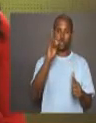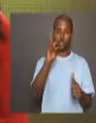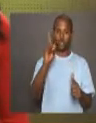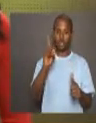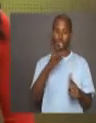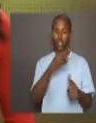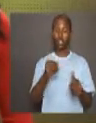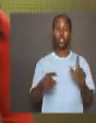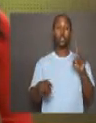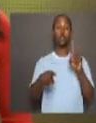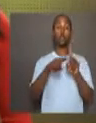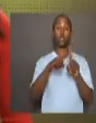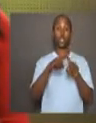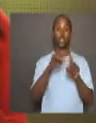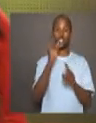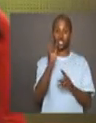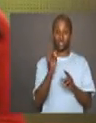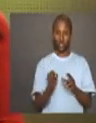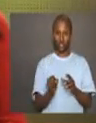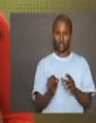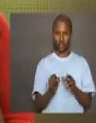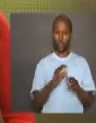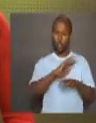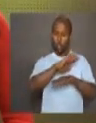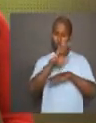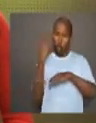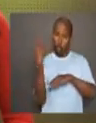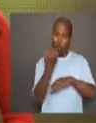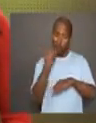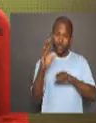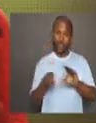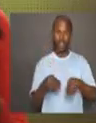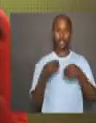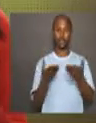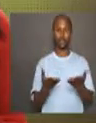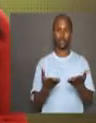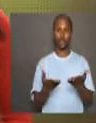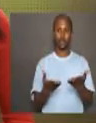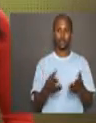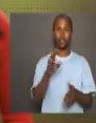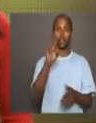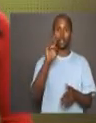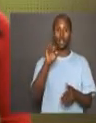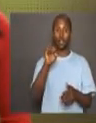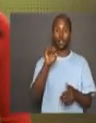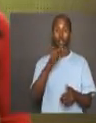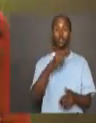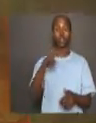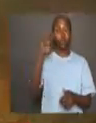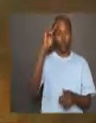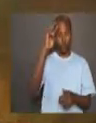n positive integers is always given by n squared.